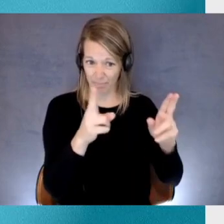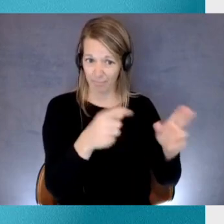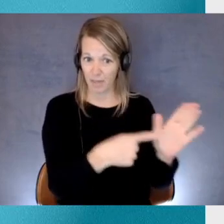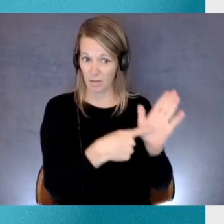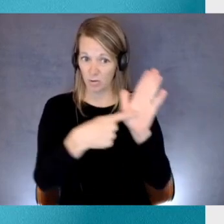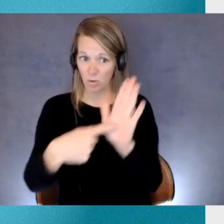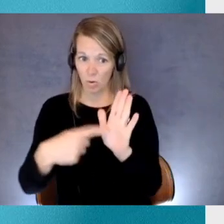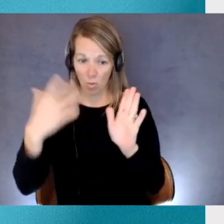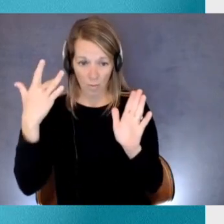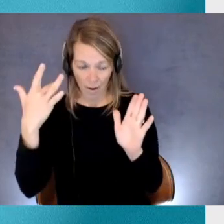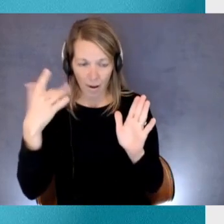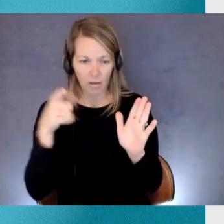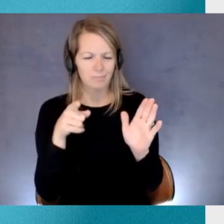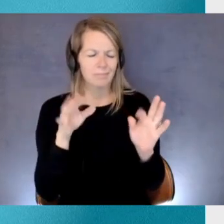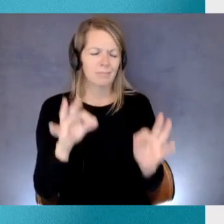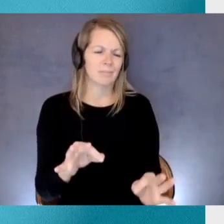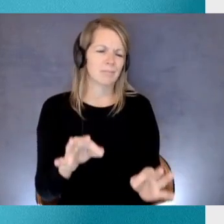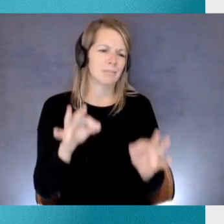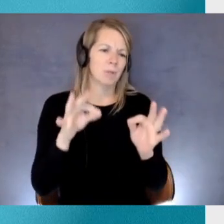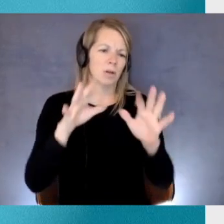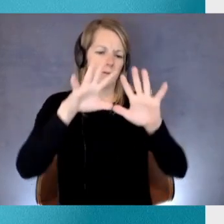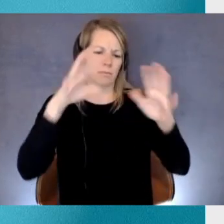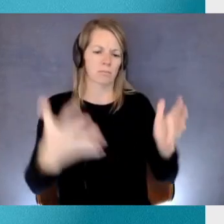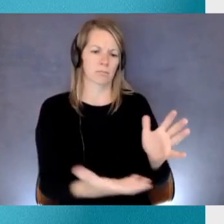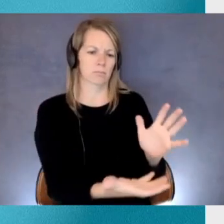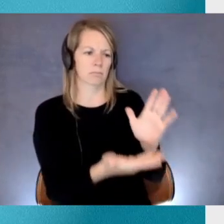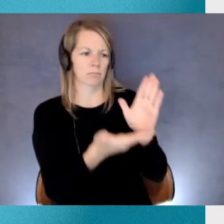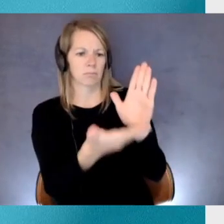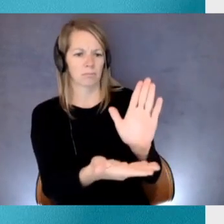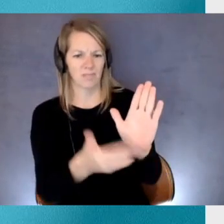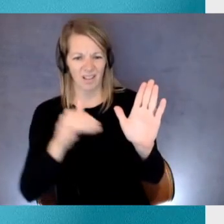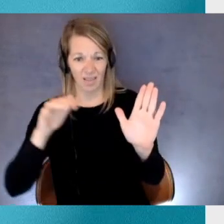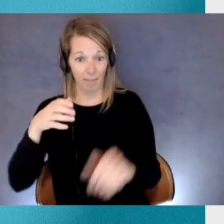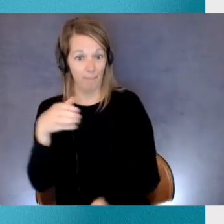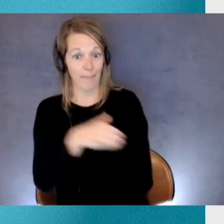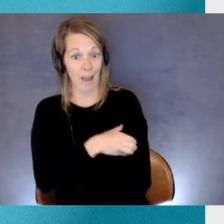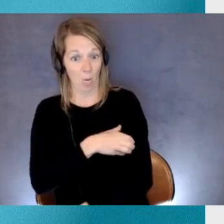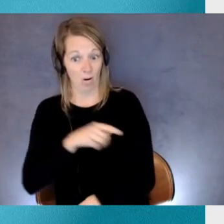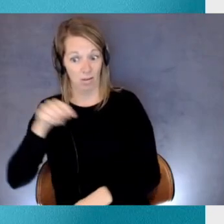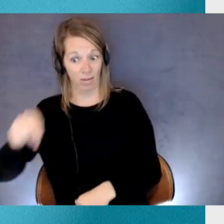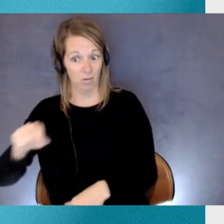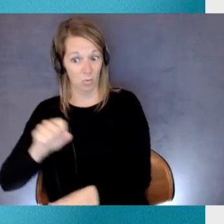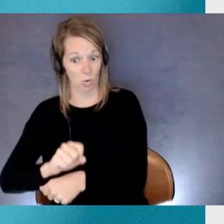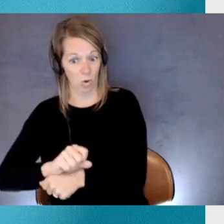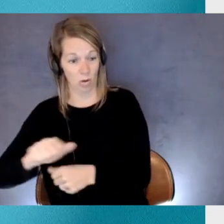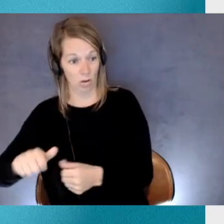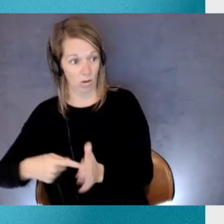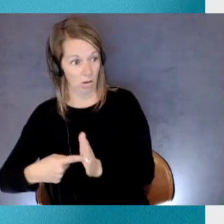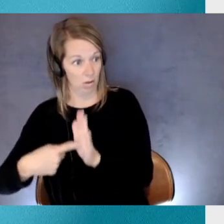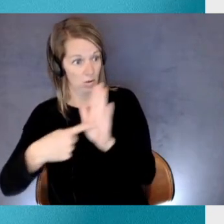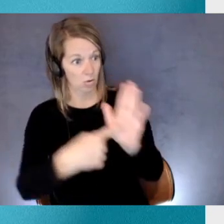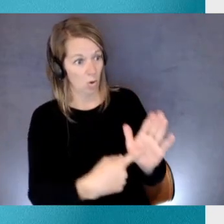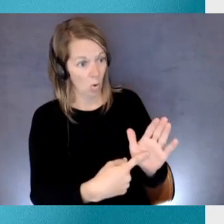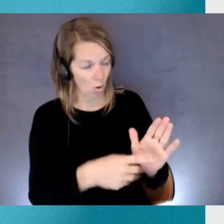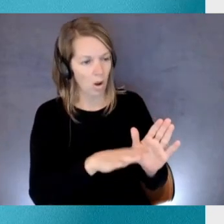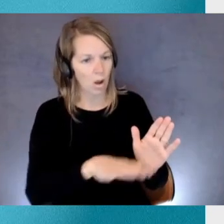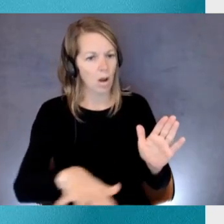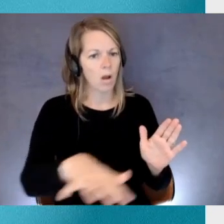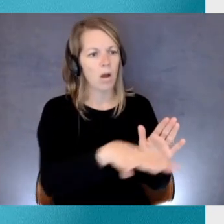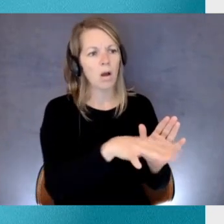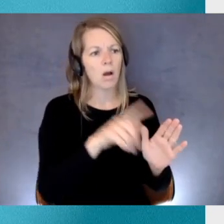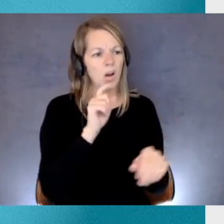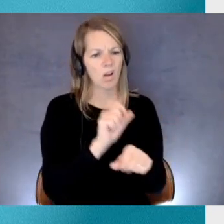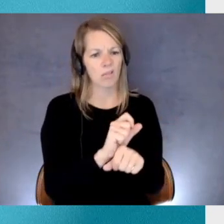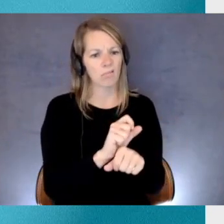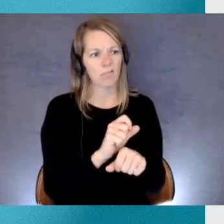really is a perfect encapsulation of the power of this kind of work to share the window into care that we may not really